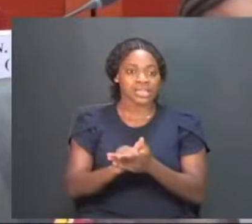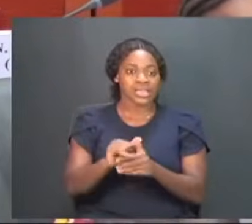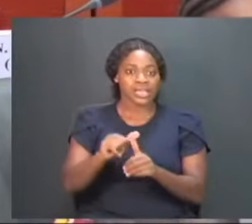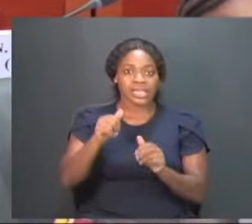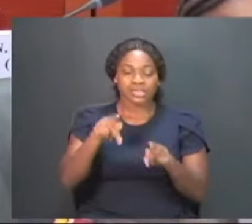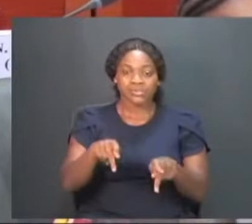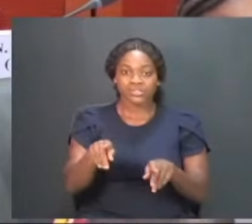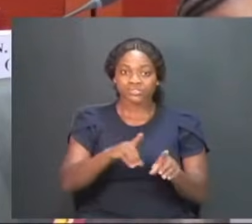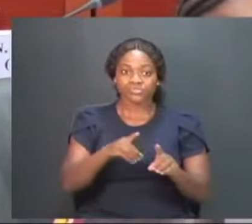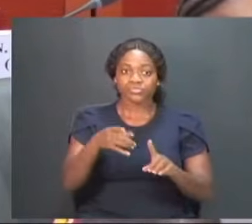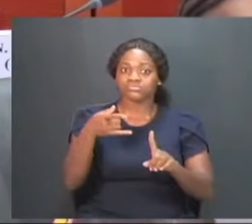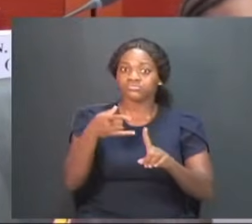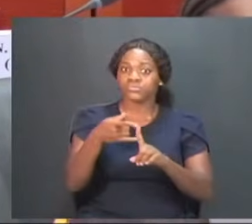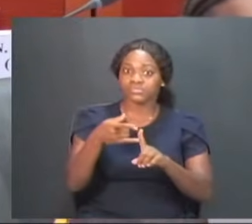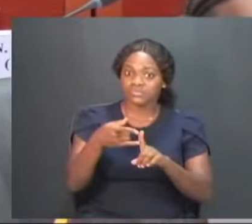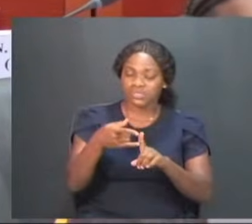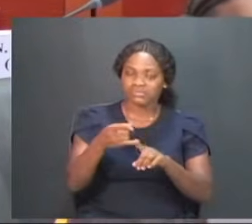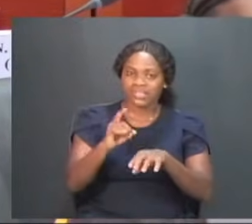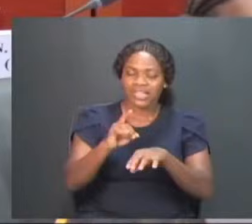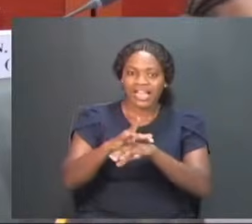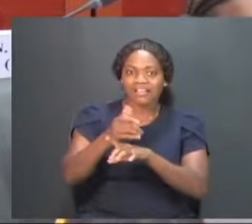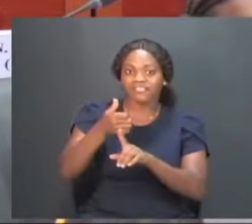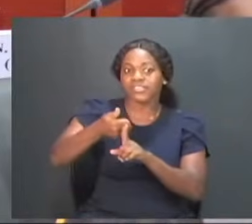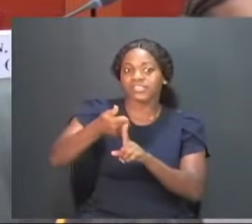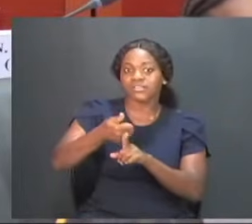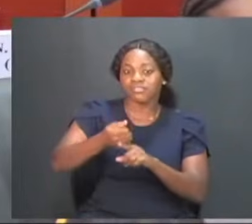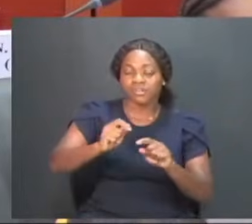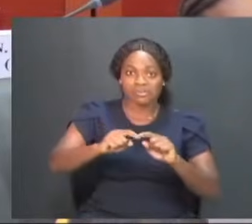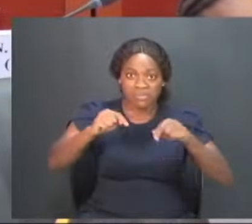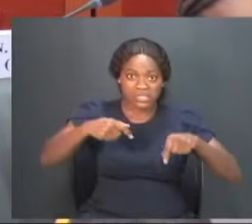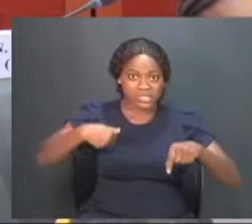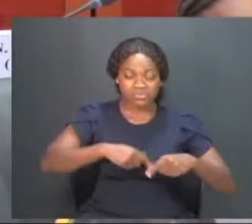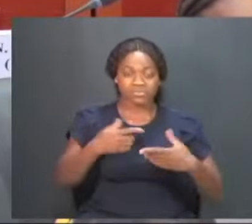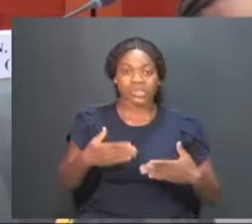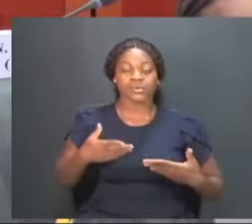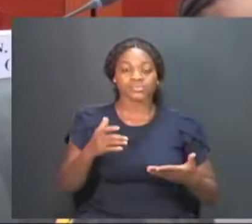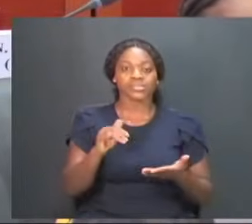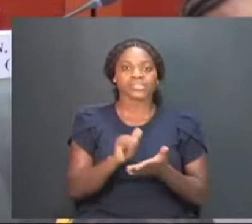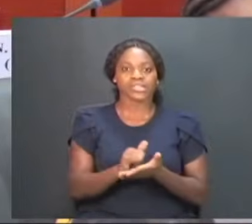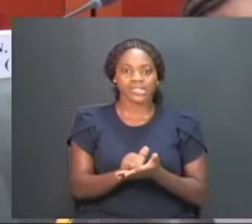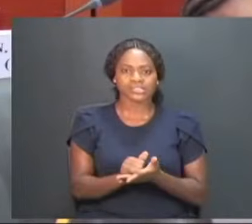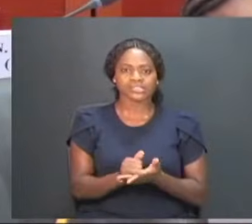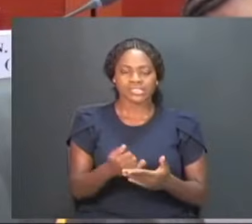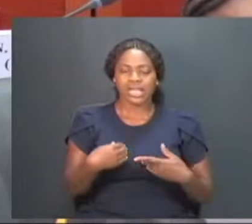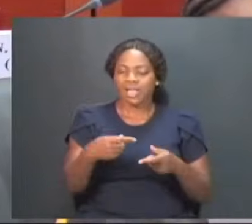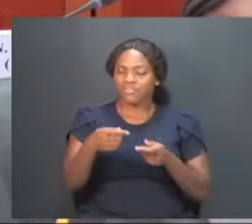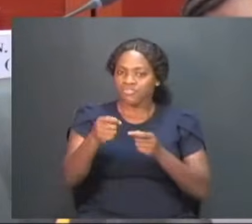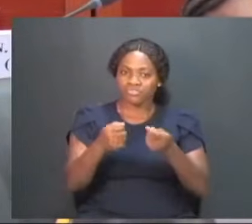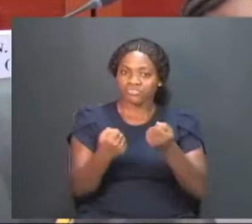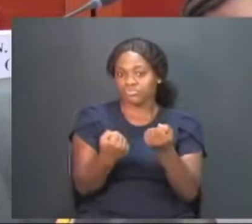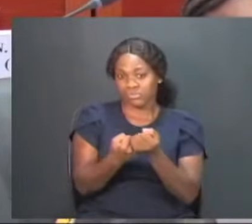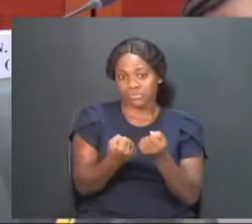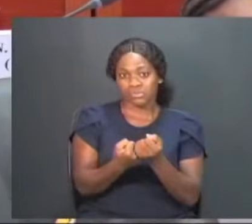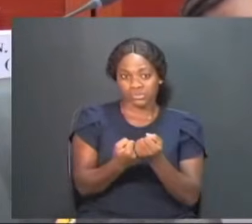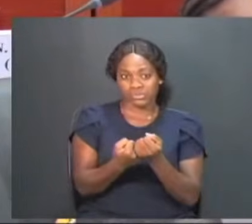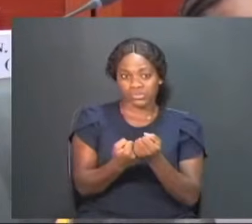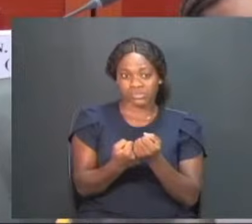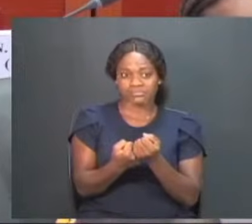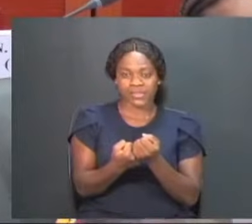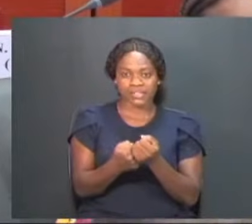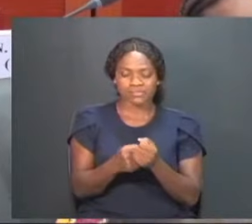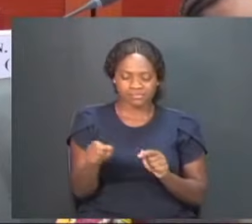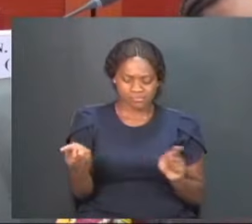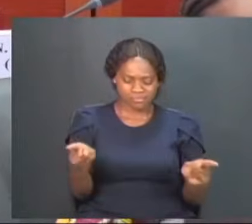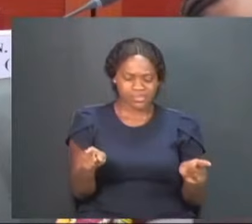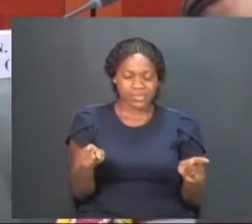crypto were doing so at their own risk. Today, we are happy that they've come with regulation for us to support it. And I believe that by partisanly, we should be able